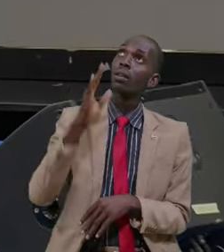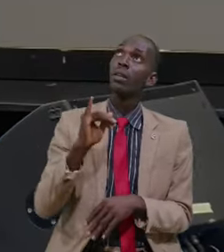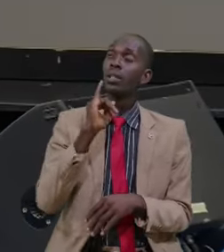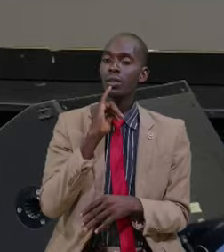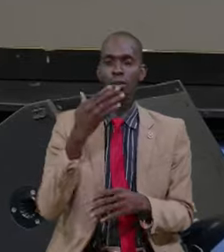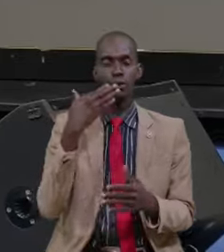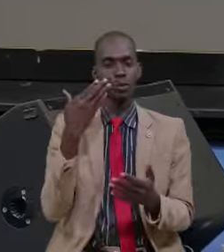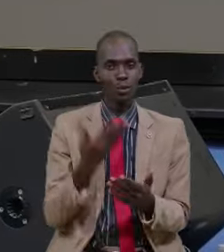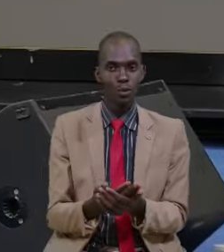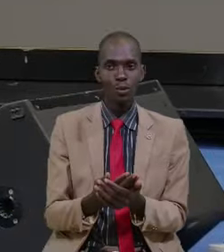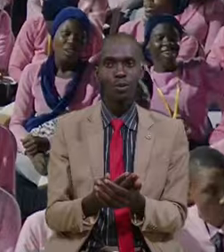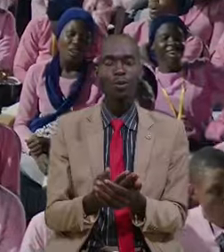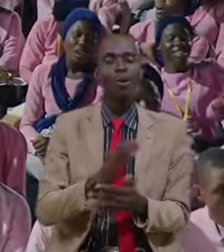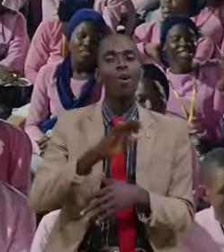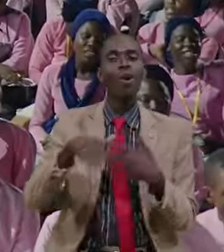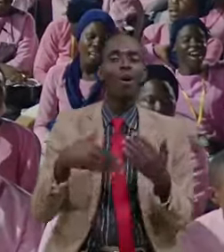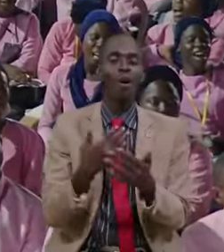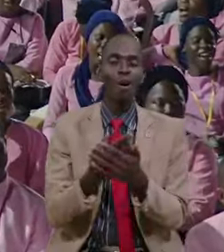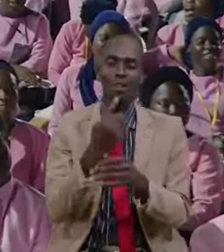All the time. God is good.